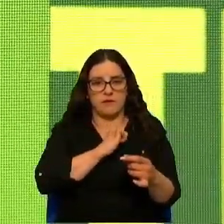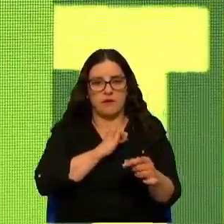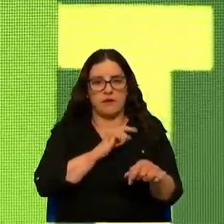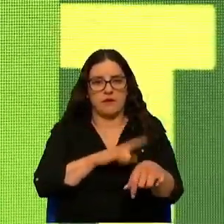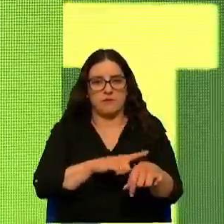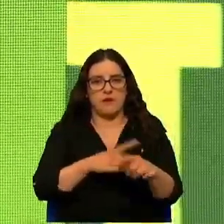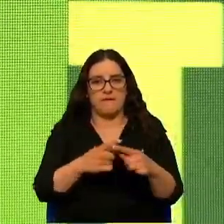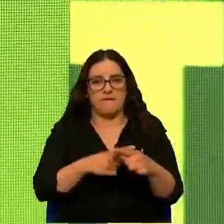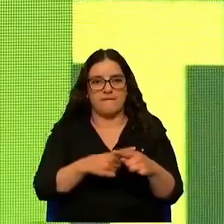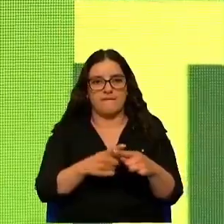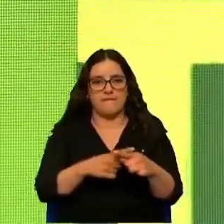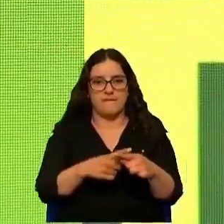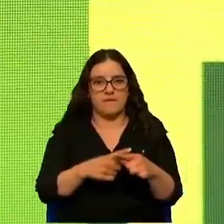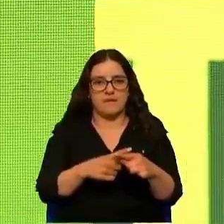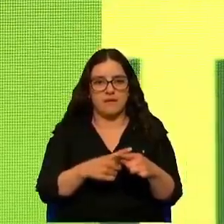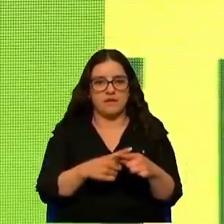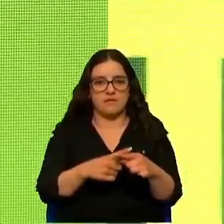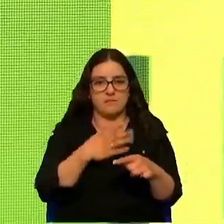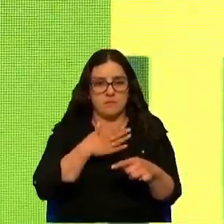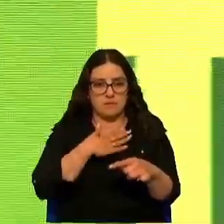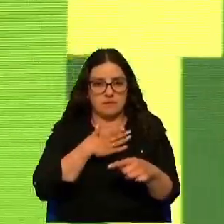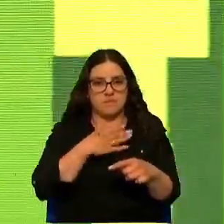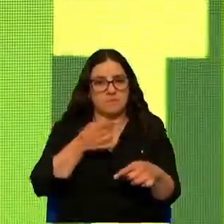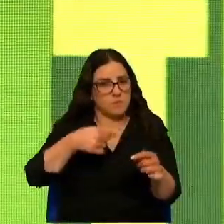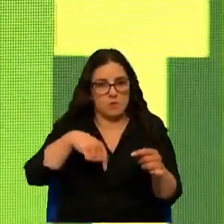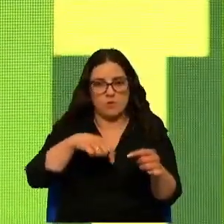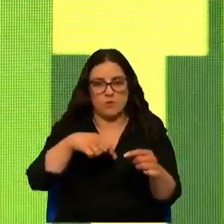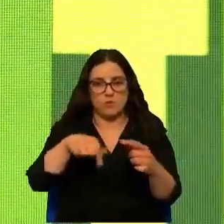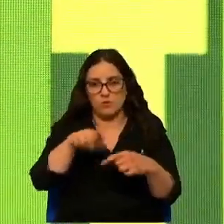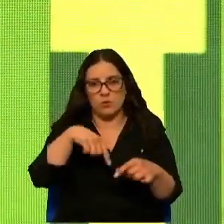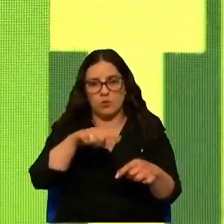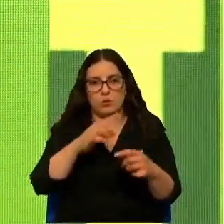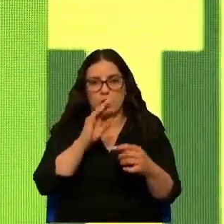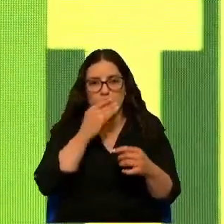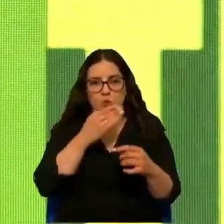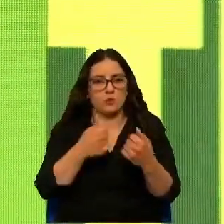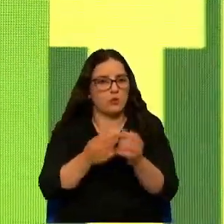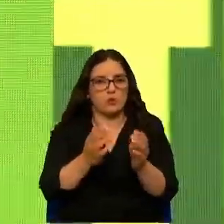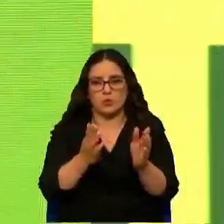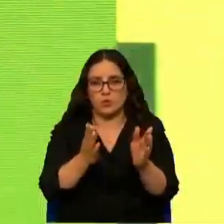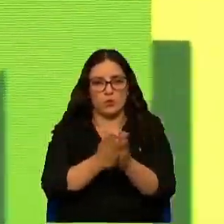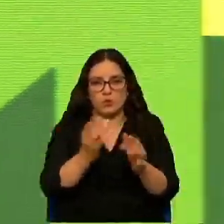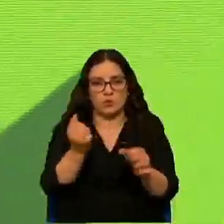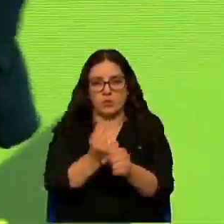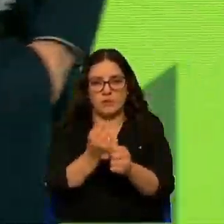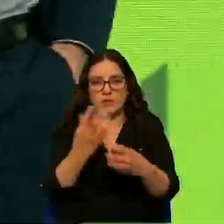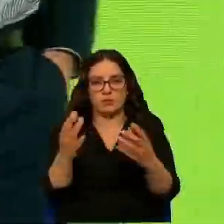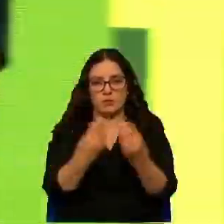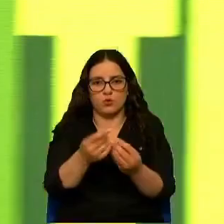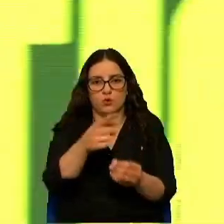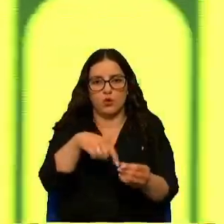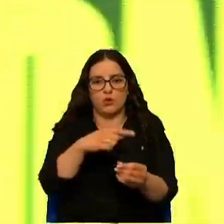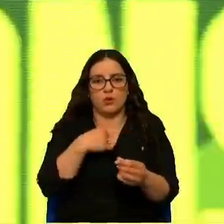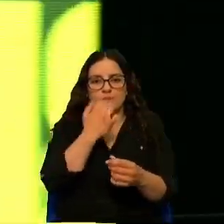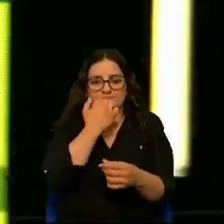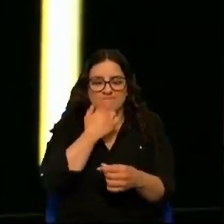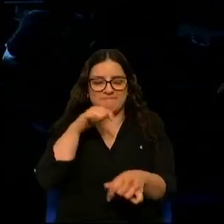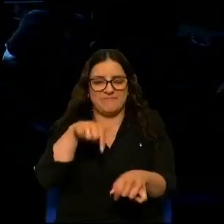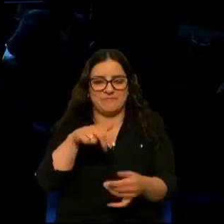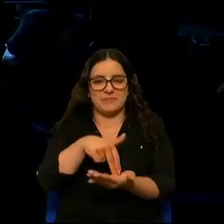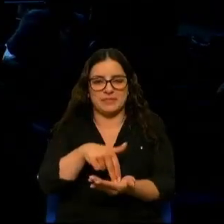clues for this debate. This is quite interesting for all of us and all students that have worked with us, and it's a pleasure to be able to address you. Thank you very